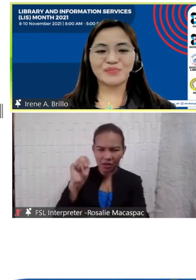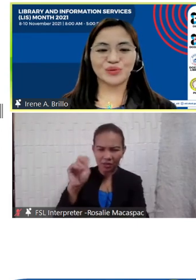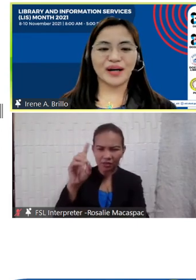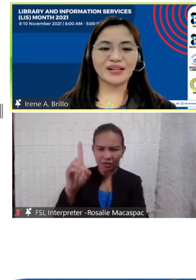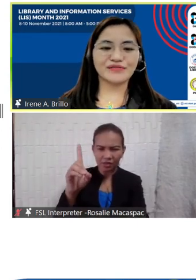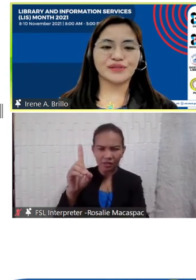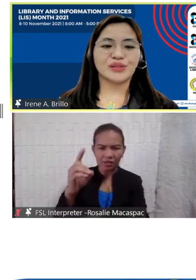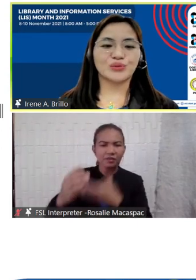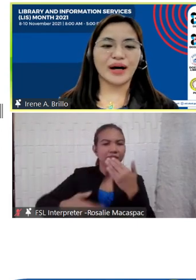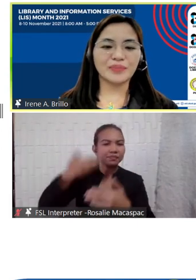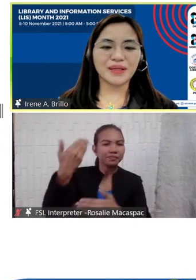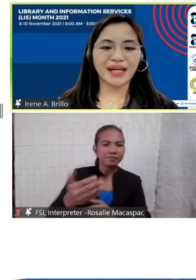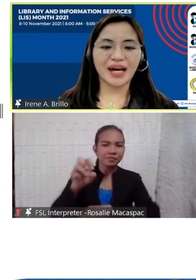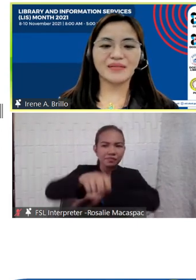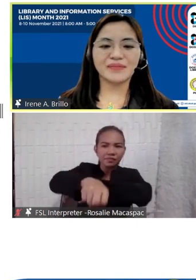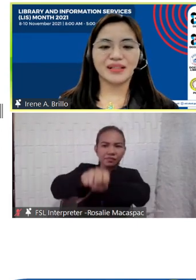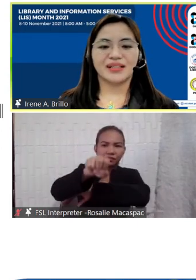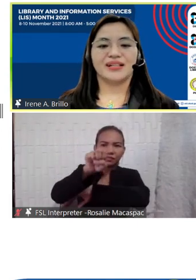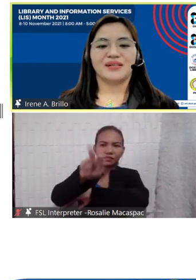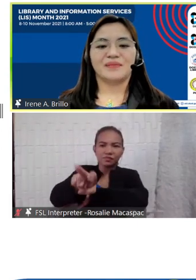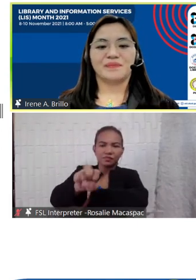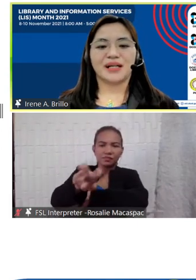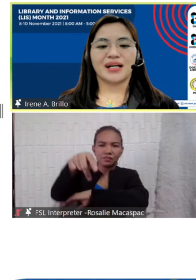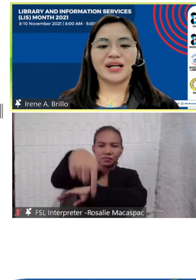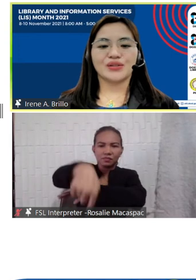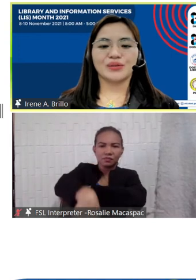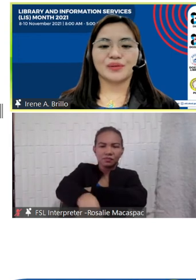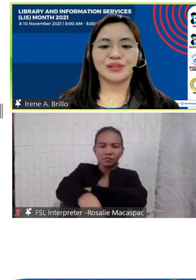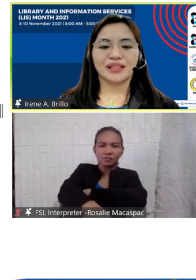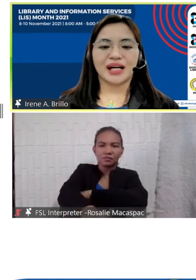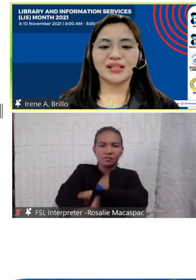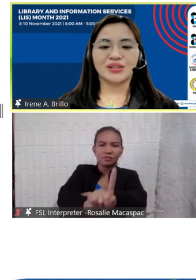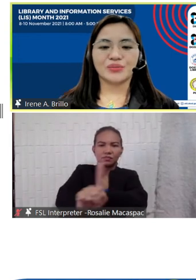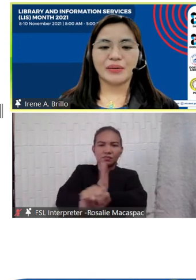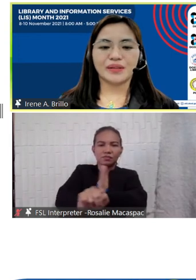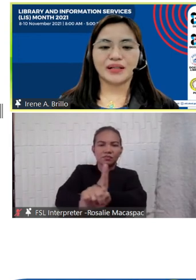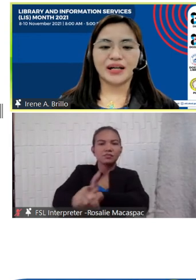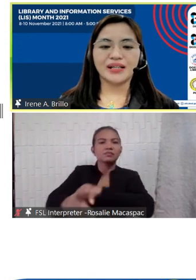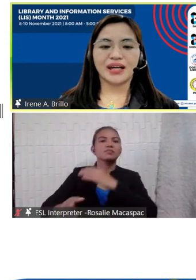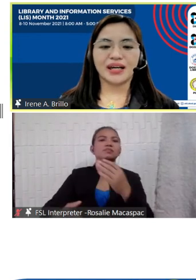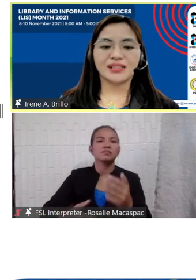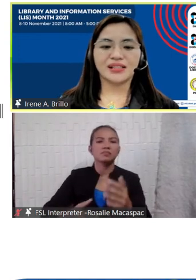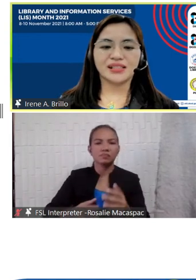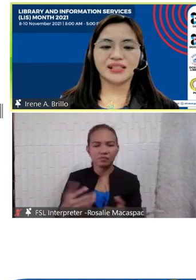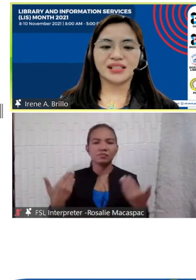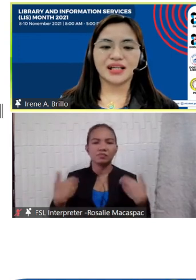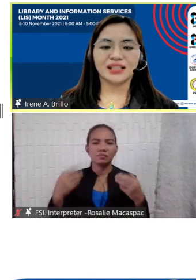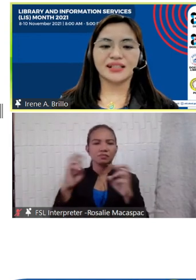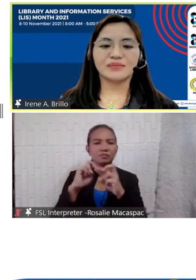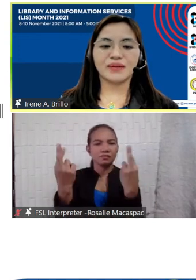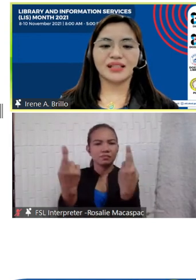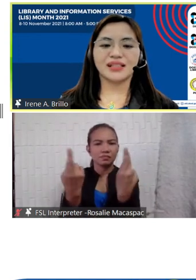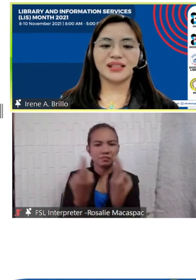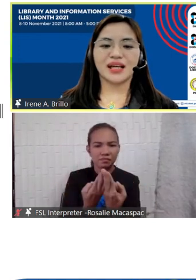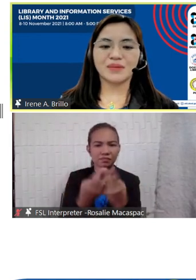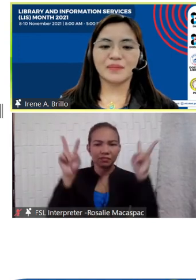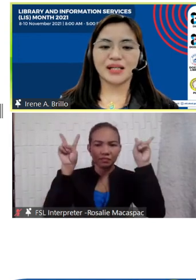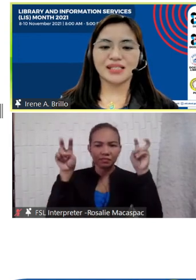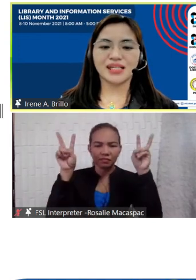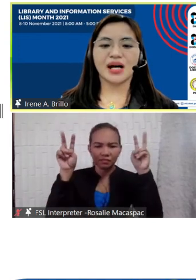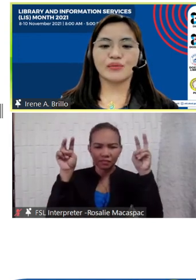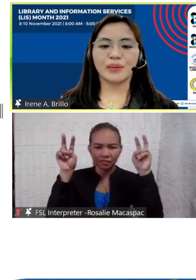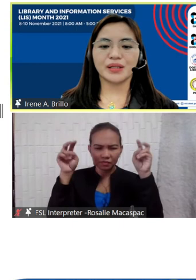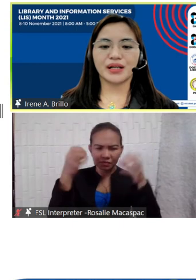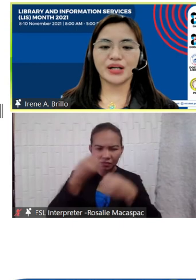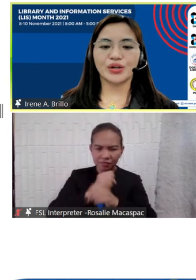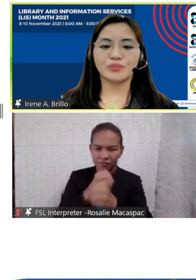Next, from 12 to 1 p.m., magkakaroon po tayo ng webinar and this is entitled Made in